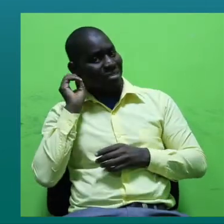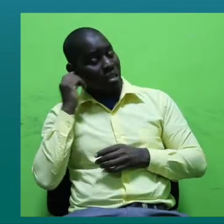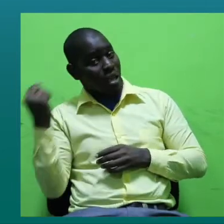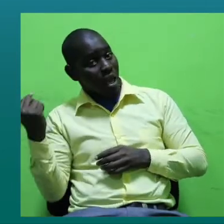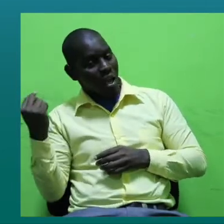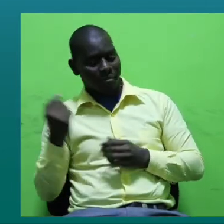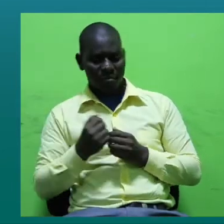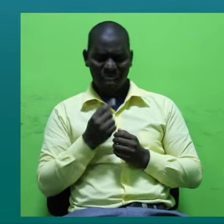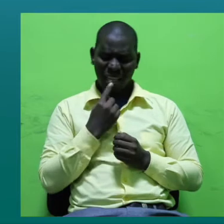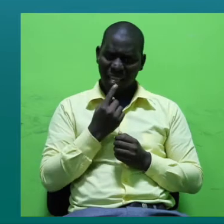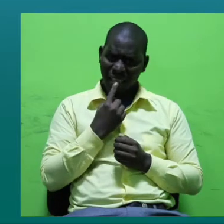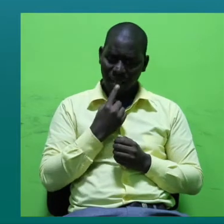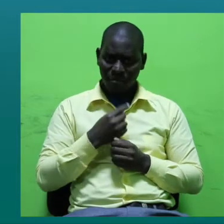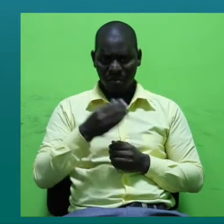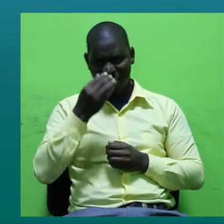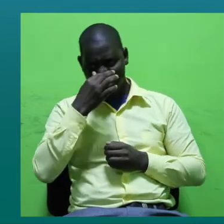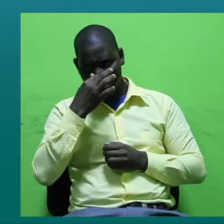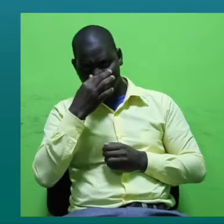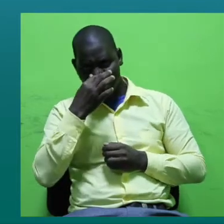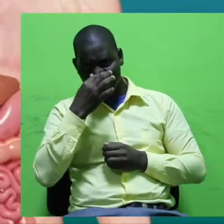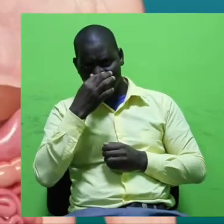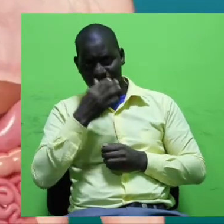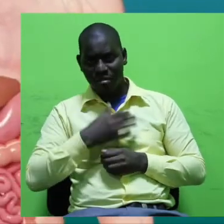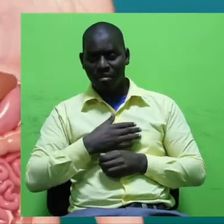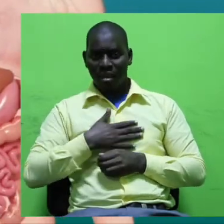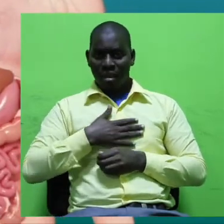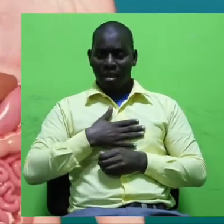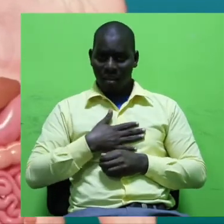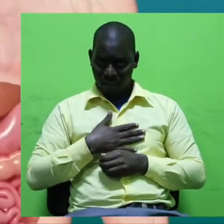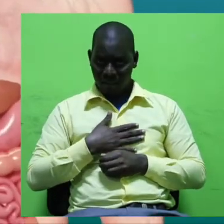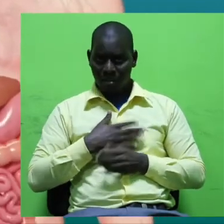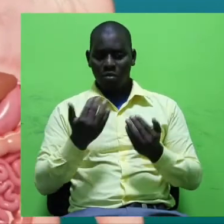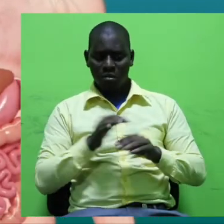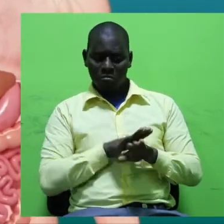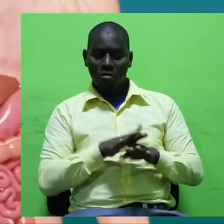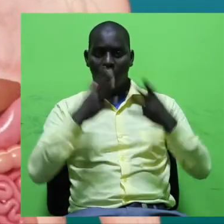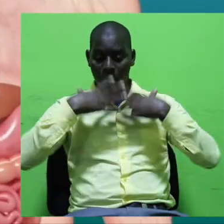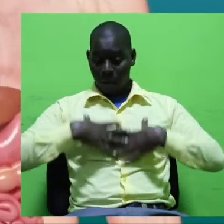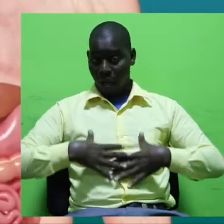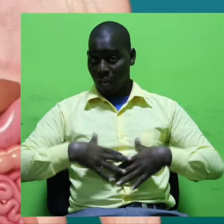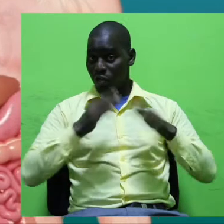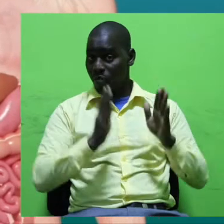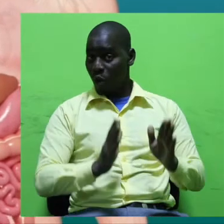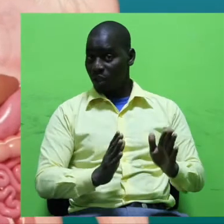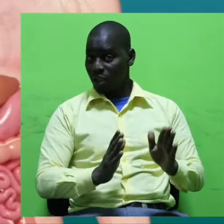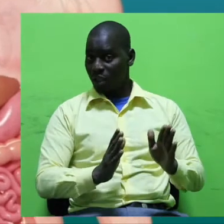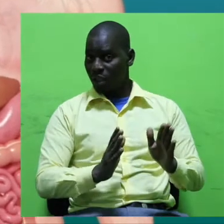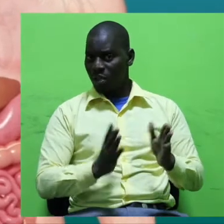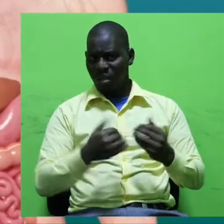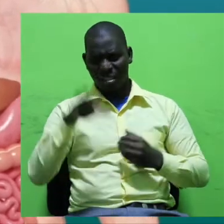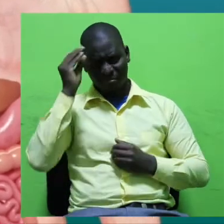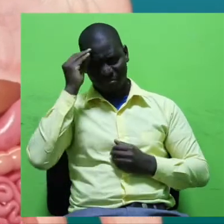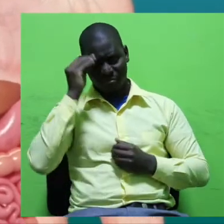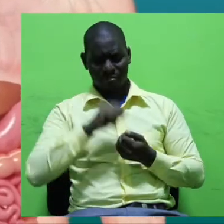smell, taste, or feel from the outside world. Can you identify parts of human body which enable us